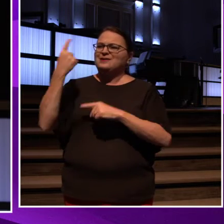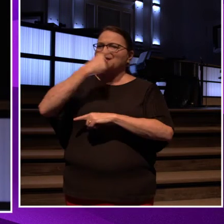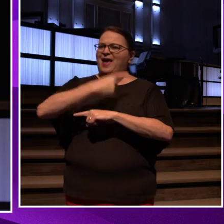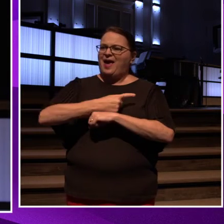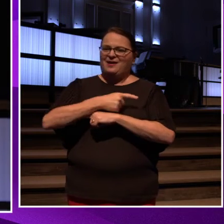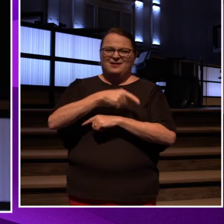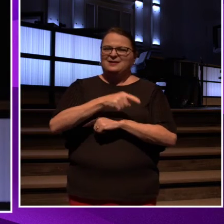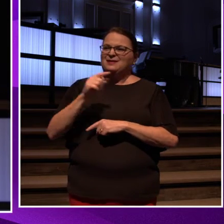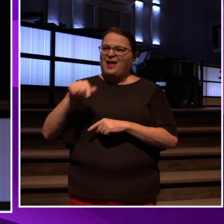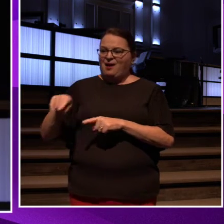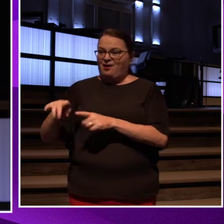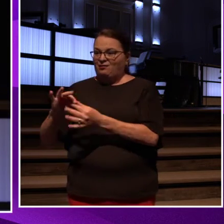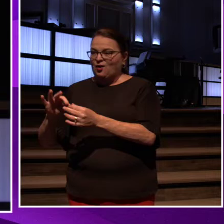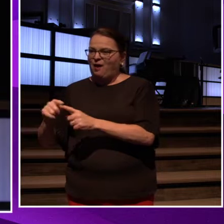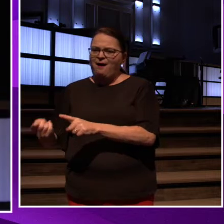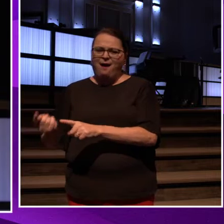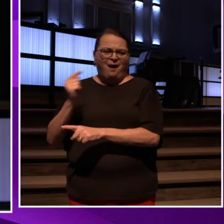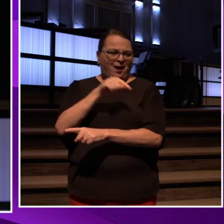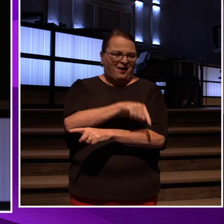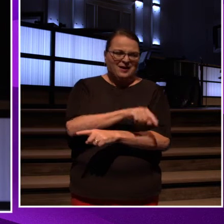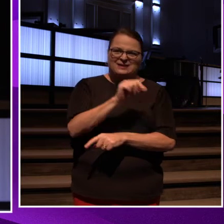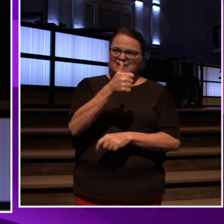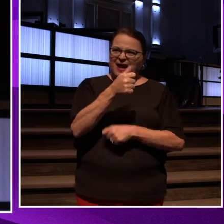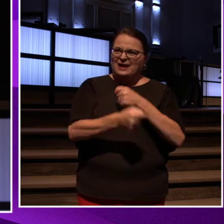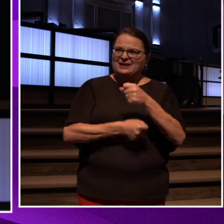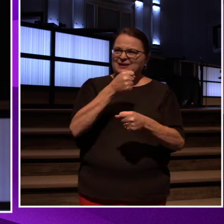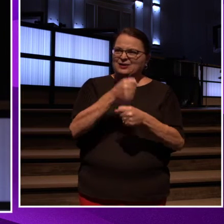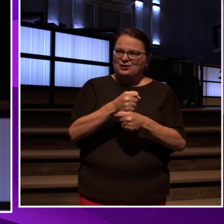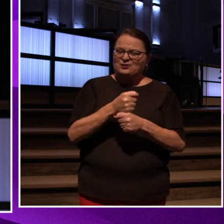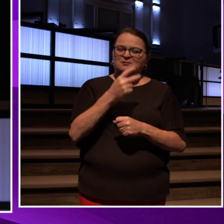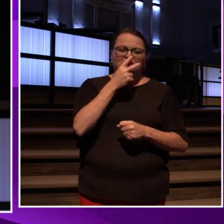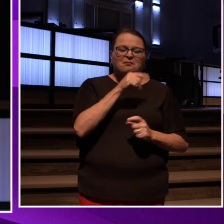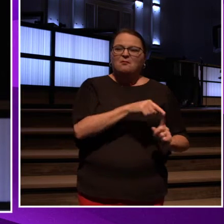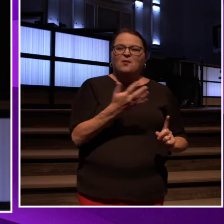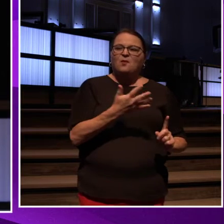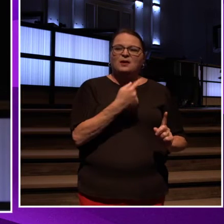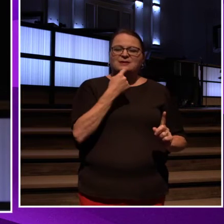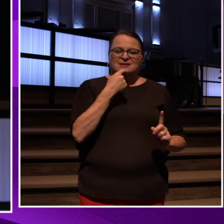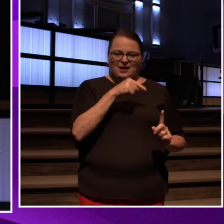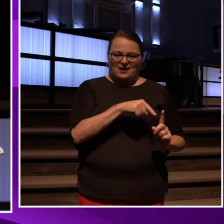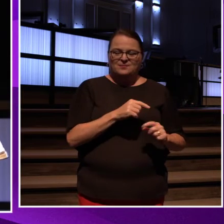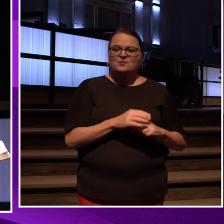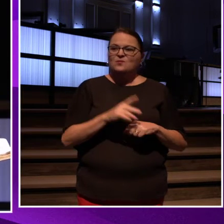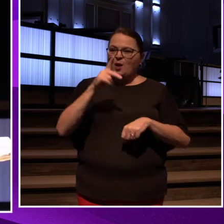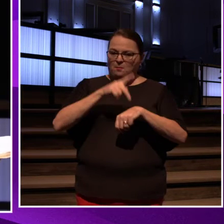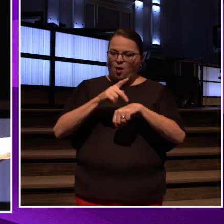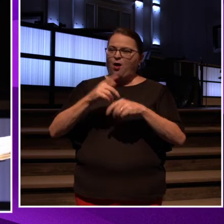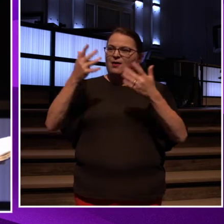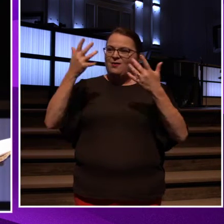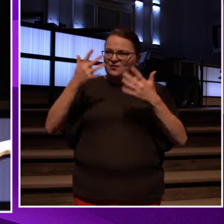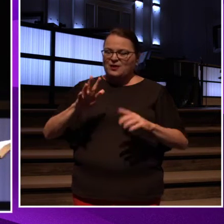earlier. So Paul wanted to go spread the gospel. He had finished his first missionary